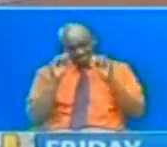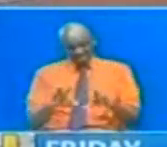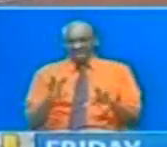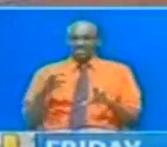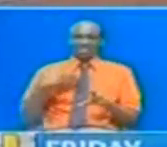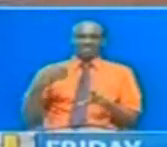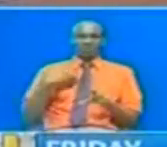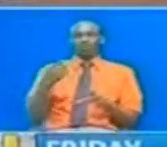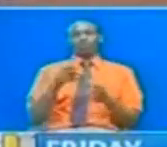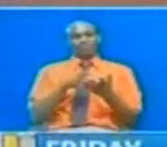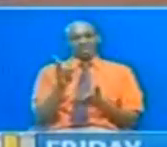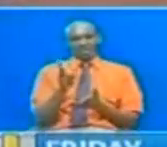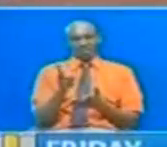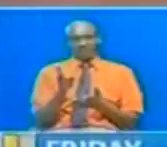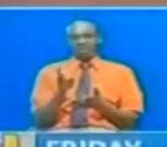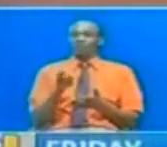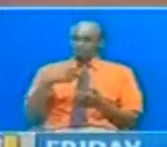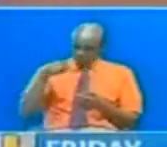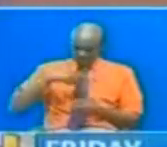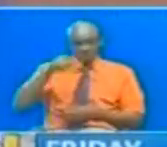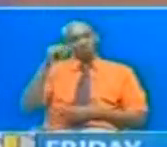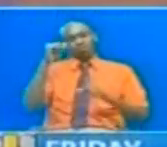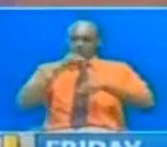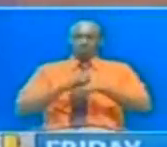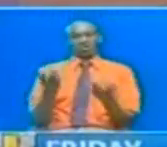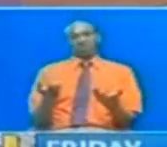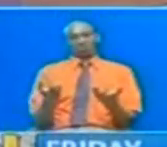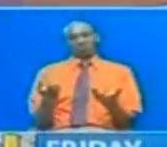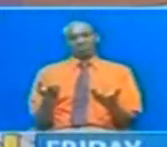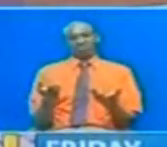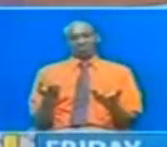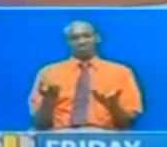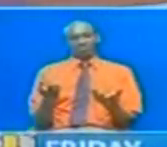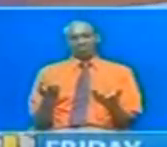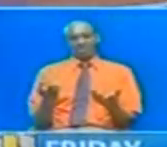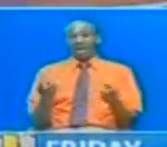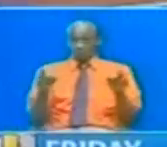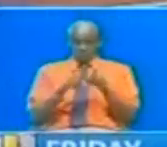wagomoke, tuende shule. And then